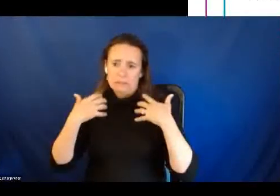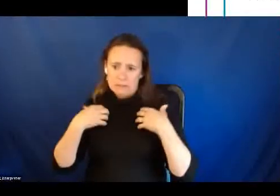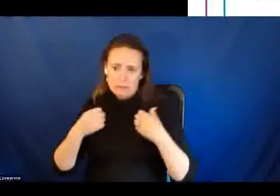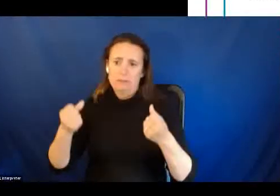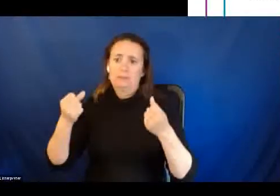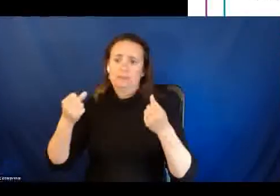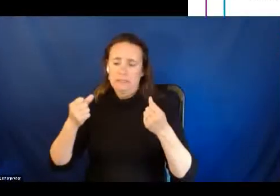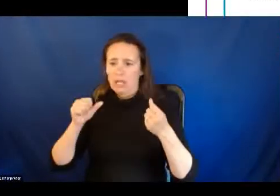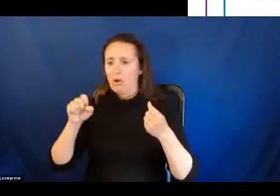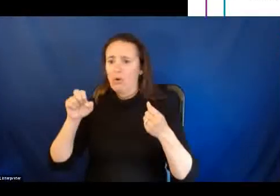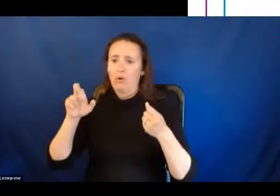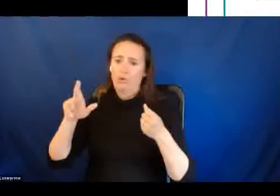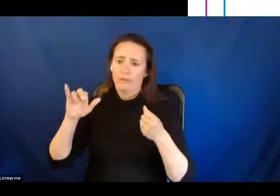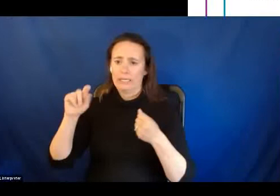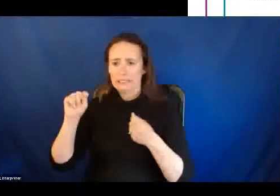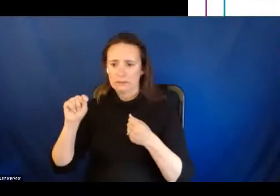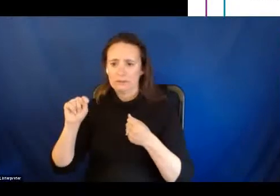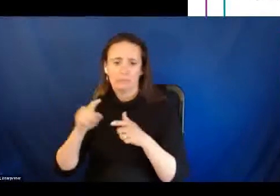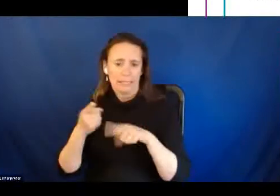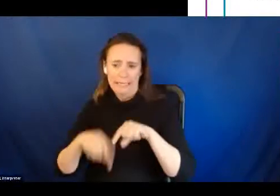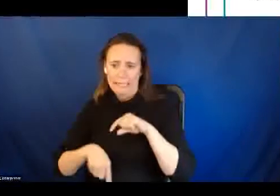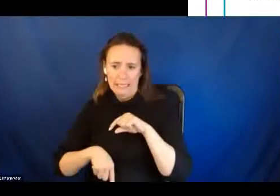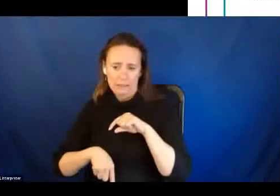who said this?